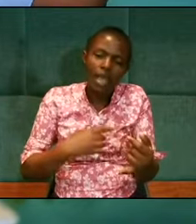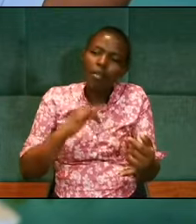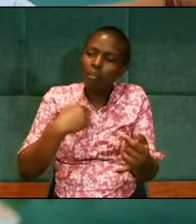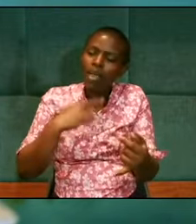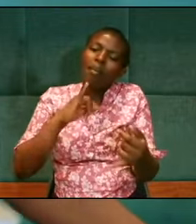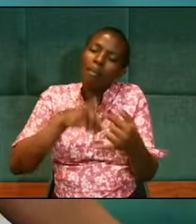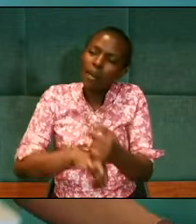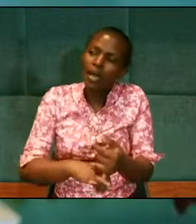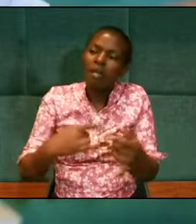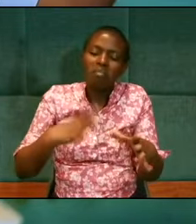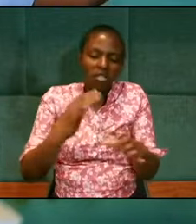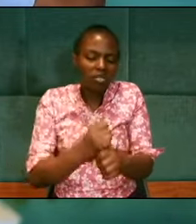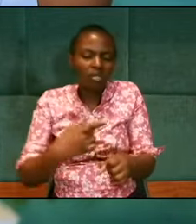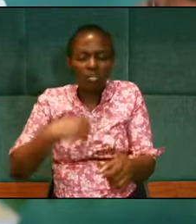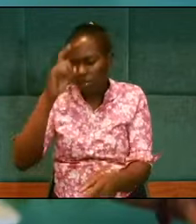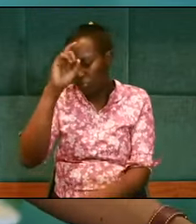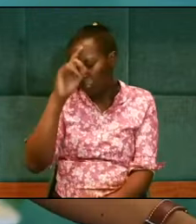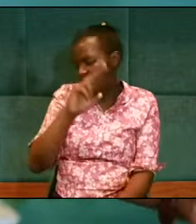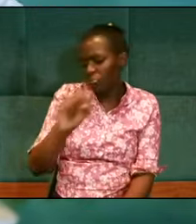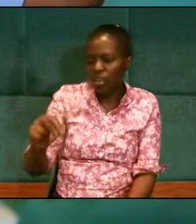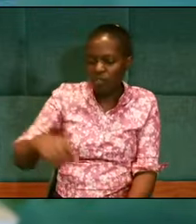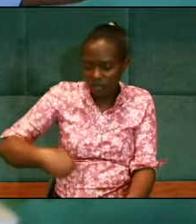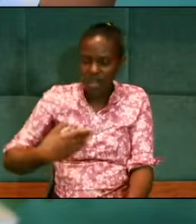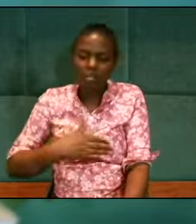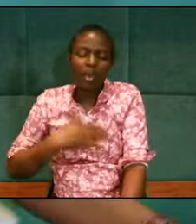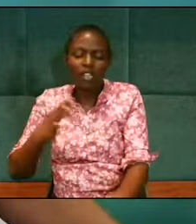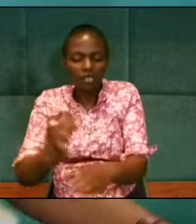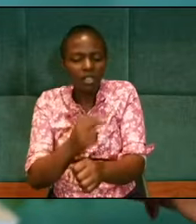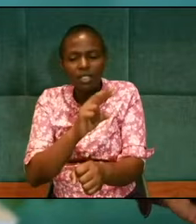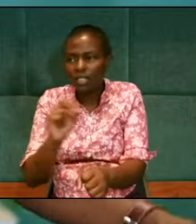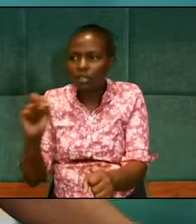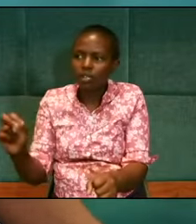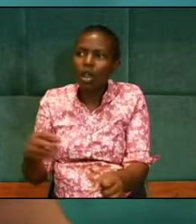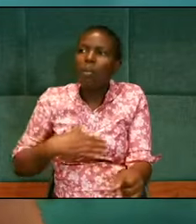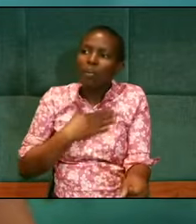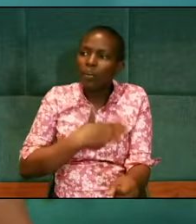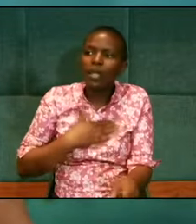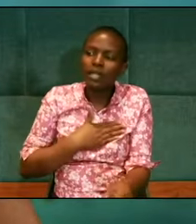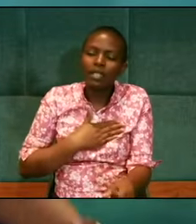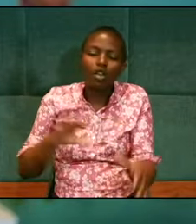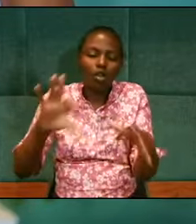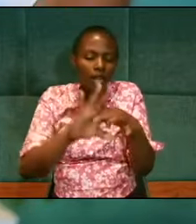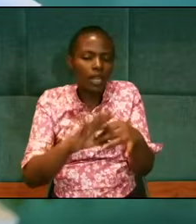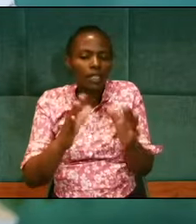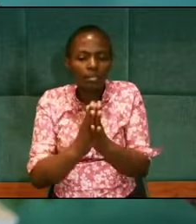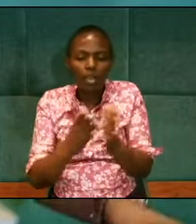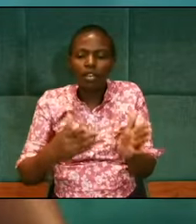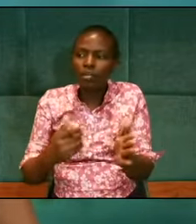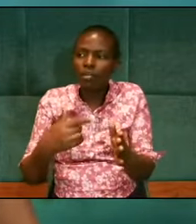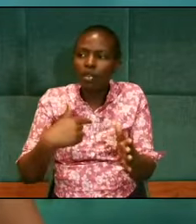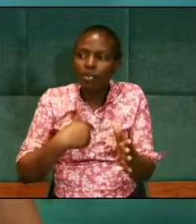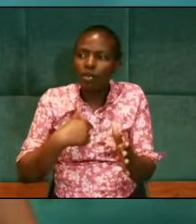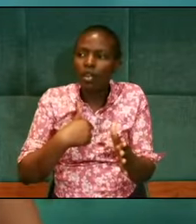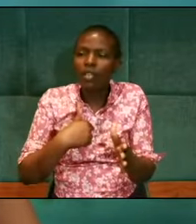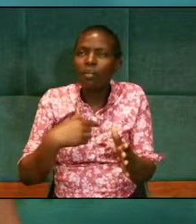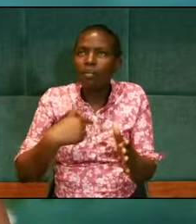I don't trust my intelligence. I don't trust my feelings. I don't trust my God. Please connect me to a man